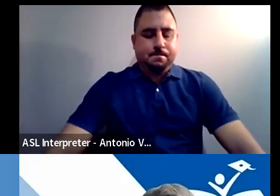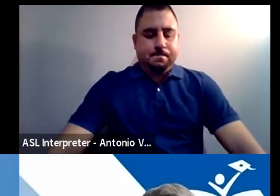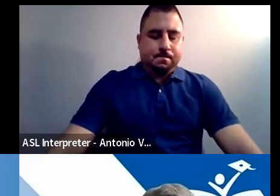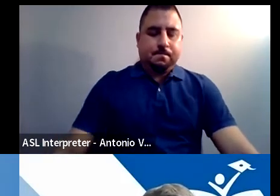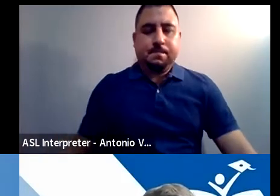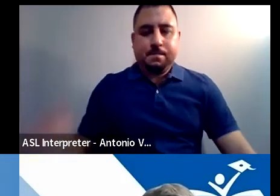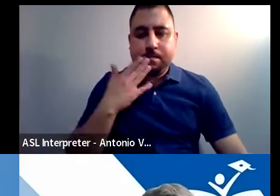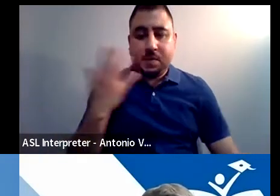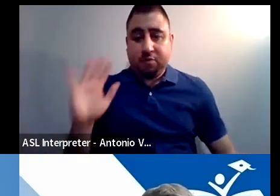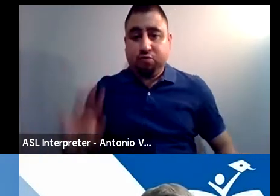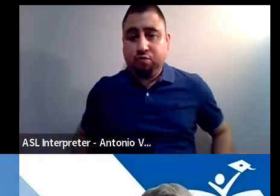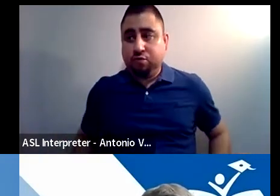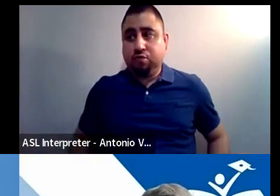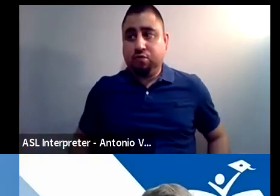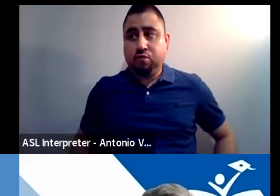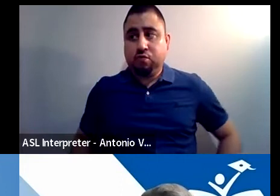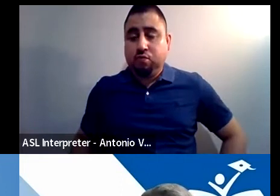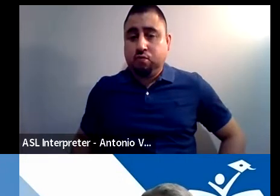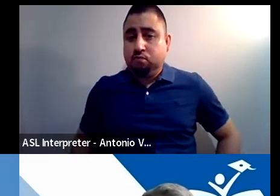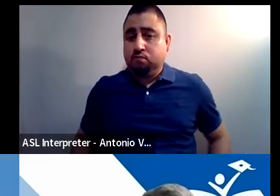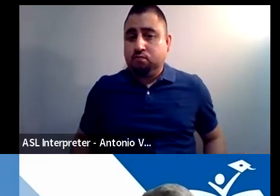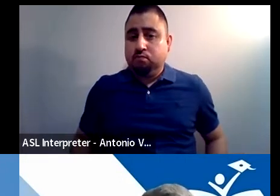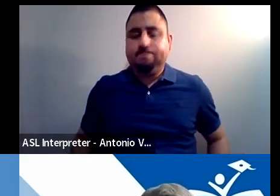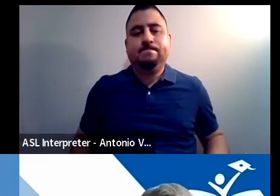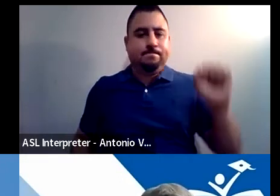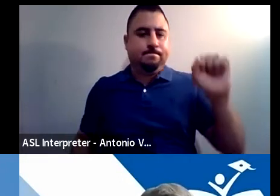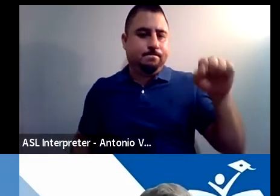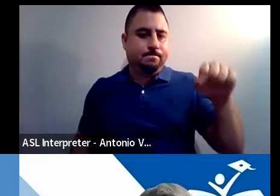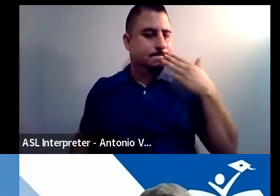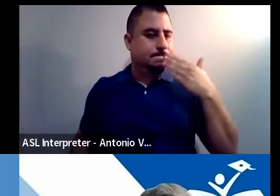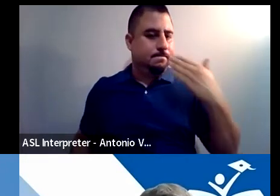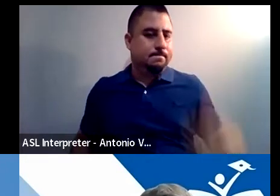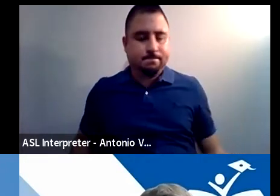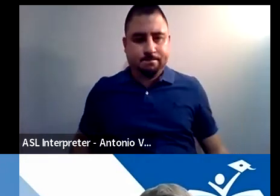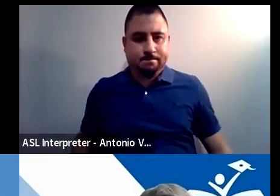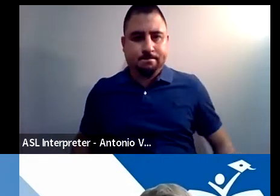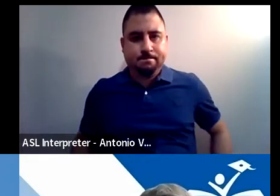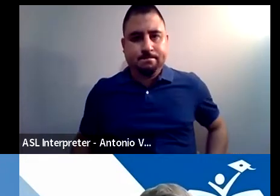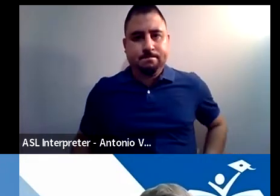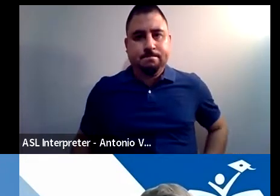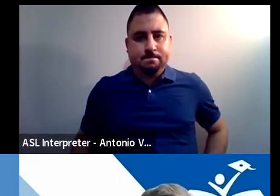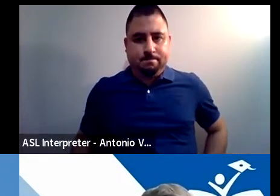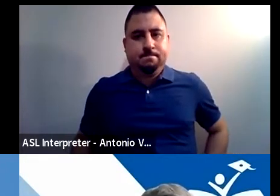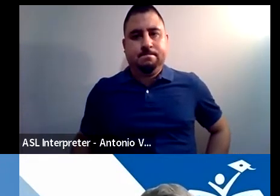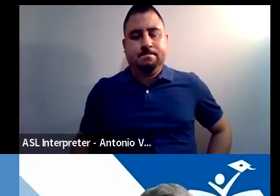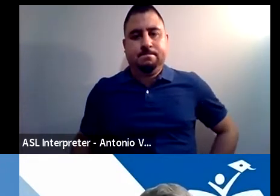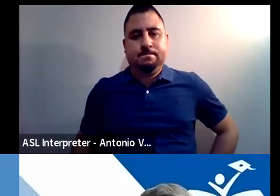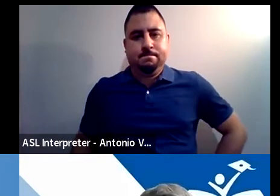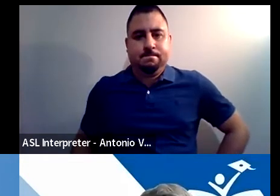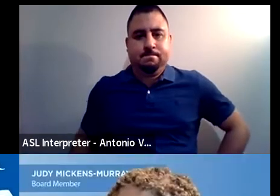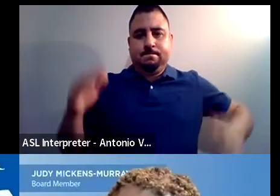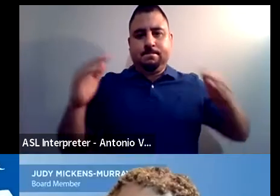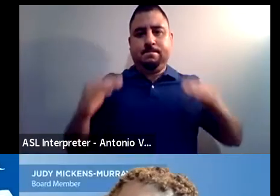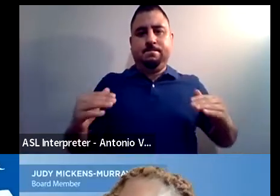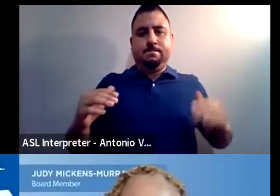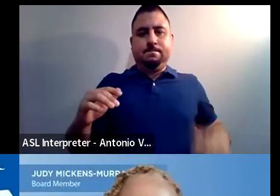Thank you. Is that all? ¿Eso es todo, señora? Yes, thank you so much. Gracias. Next up,